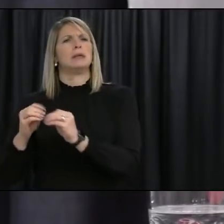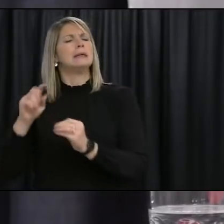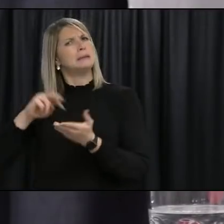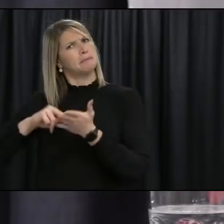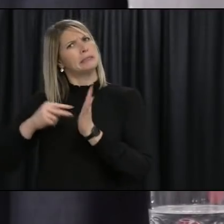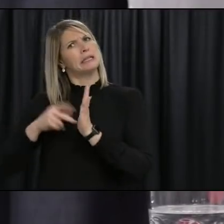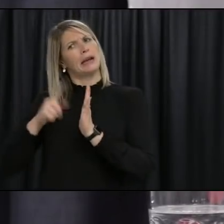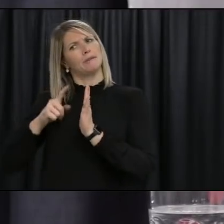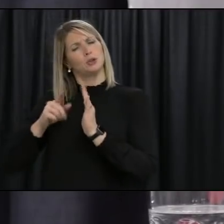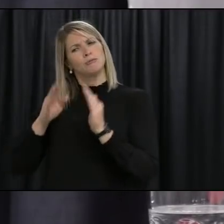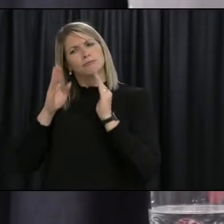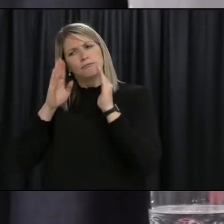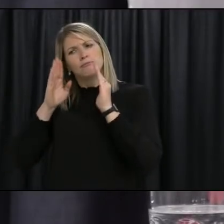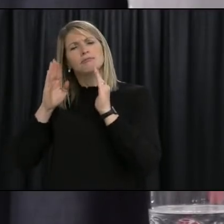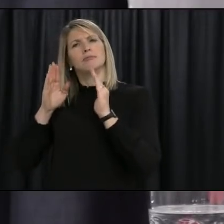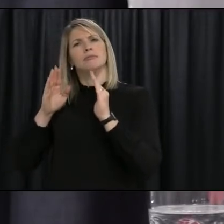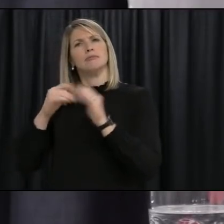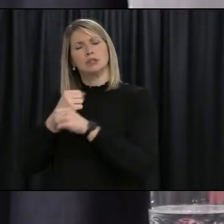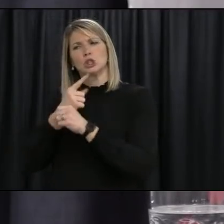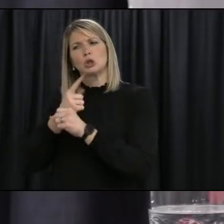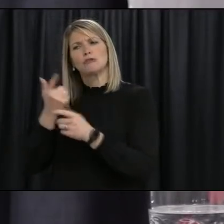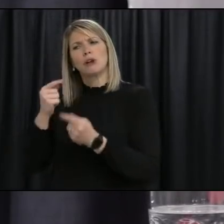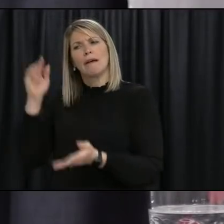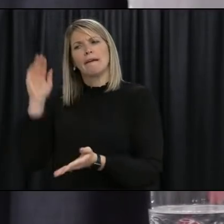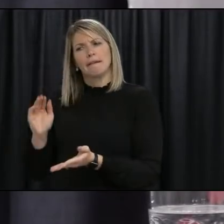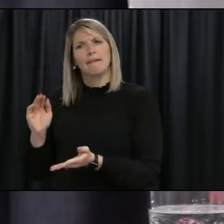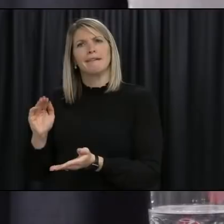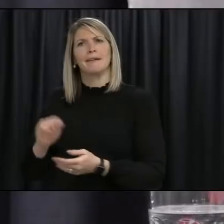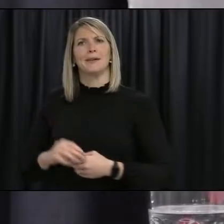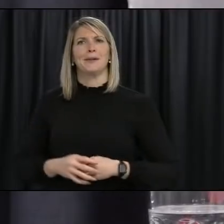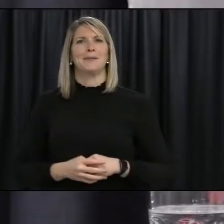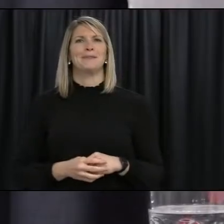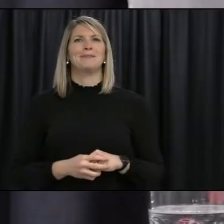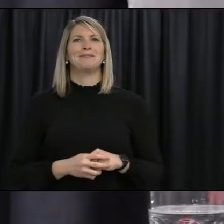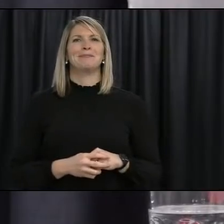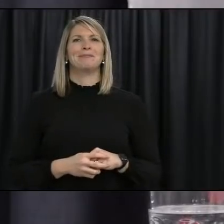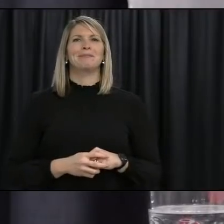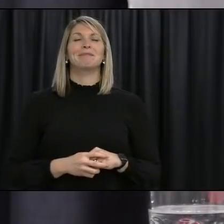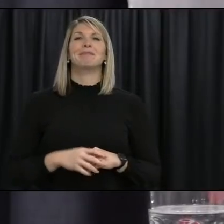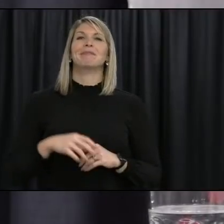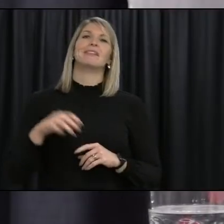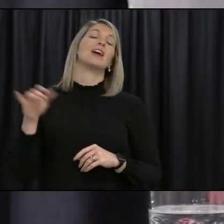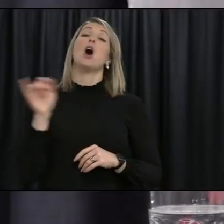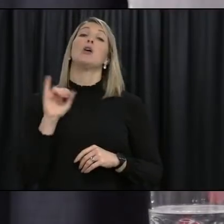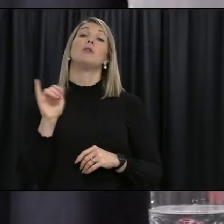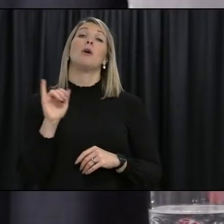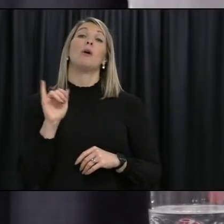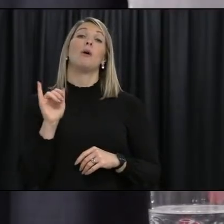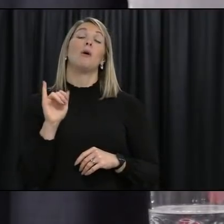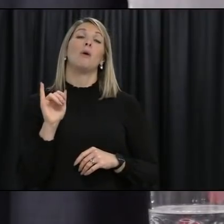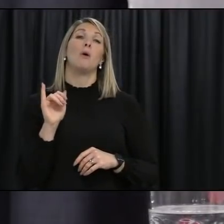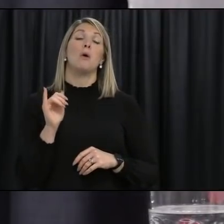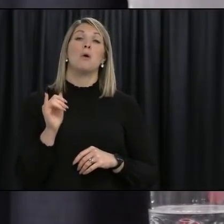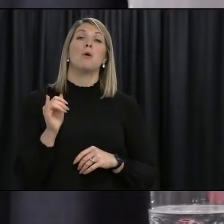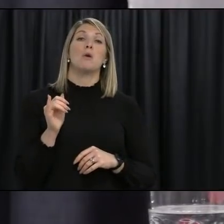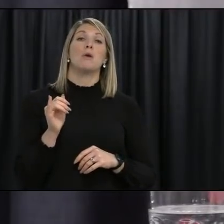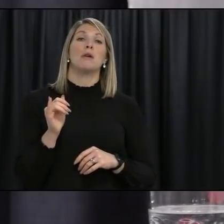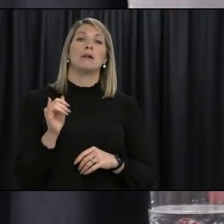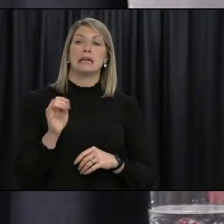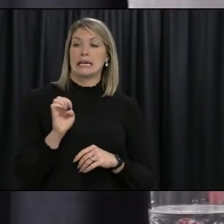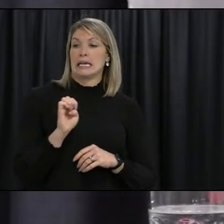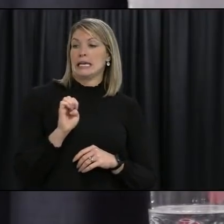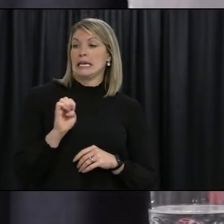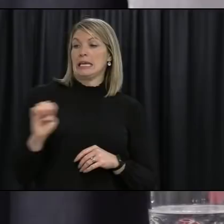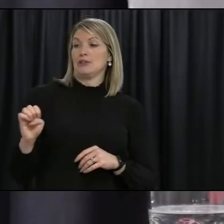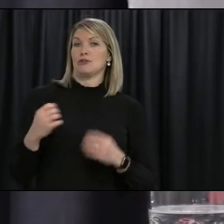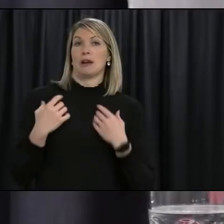untouched. Having said that, on an operational note, once again, I'd like to draw people who live in Eastern